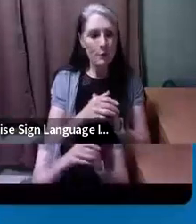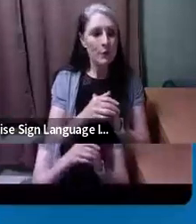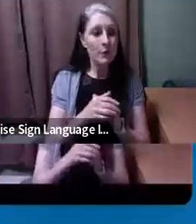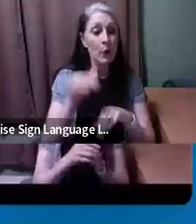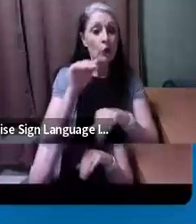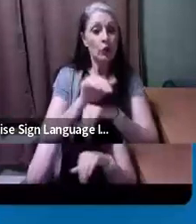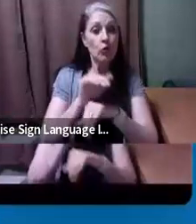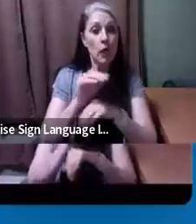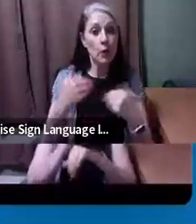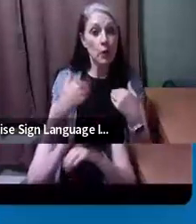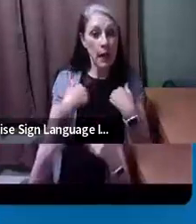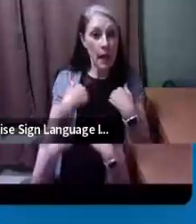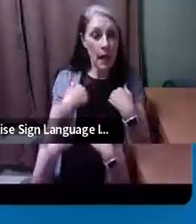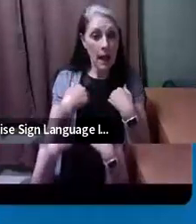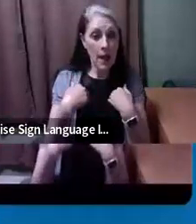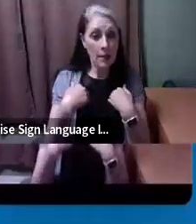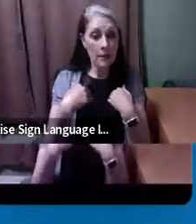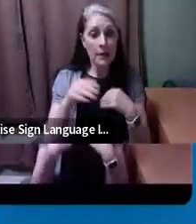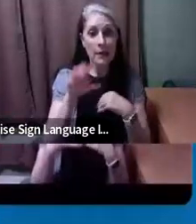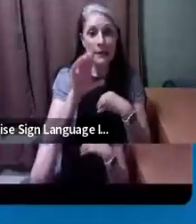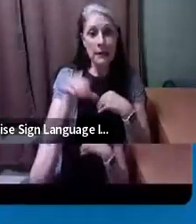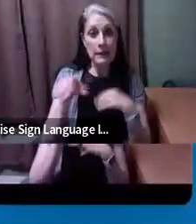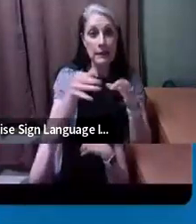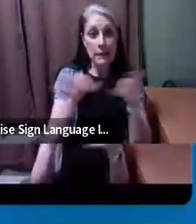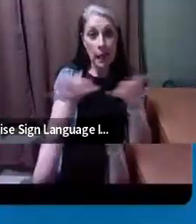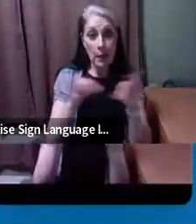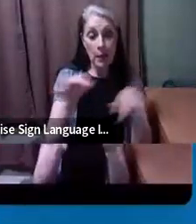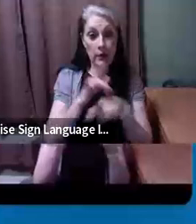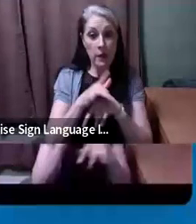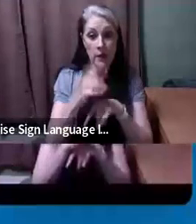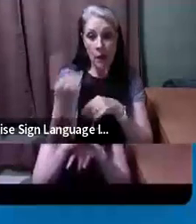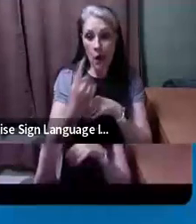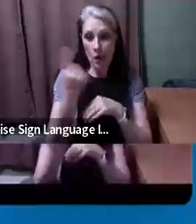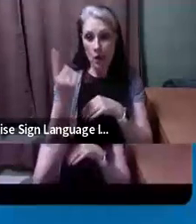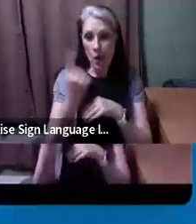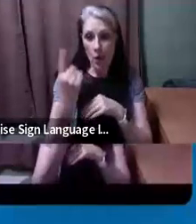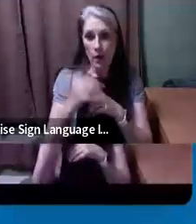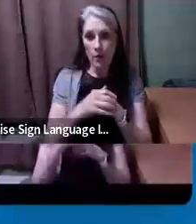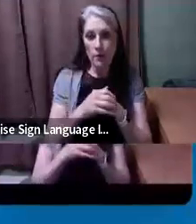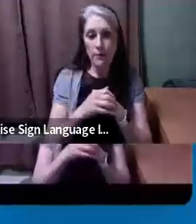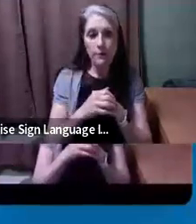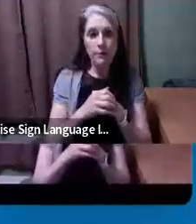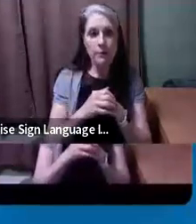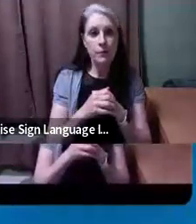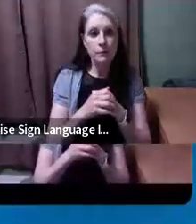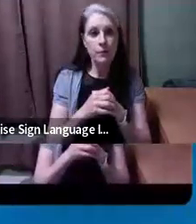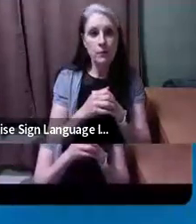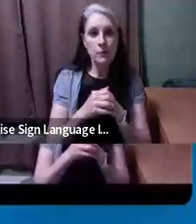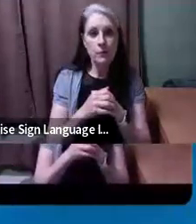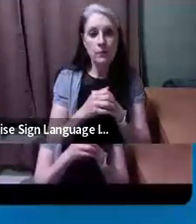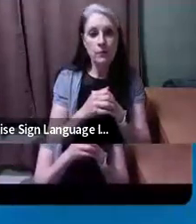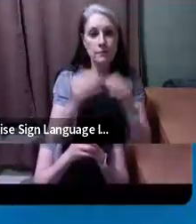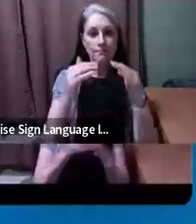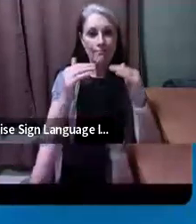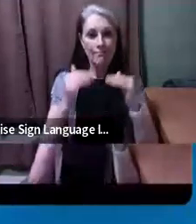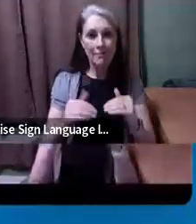Tonight we have closed captioning available, as always, actually. So that is at the bottom of